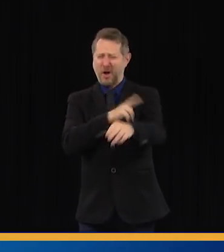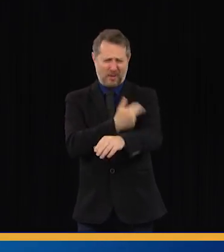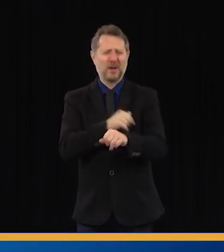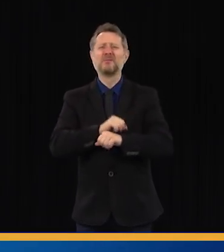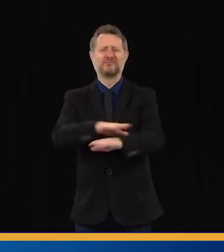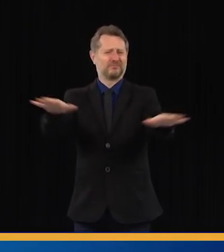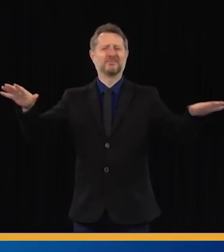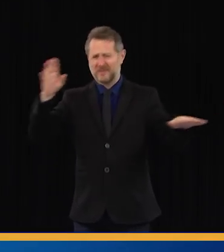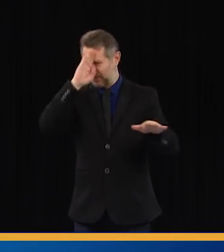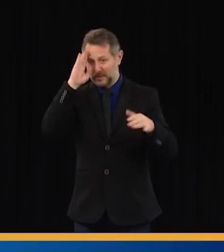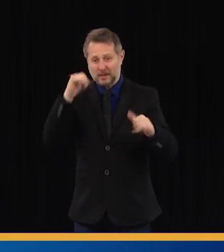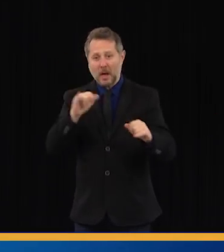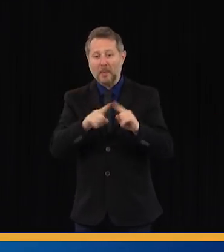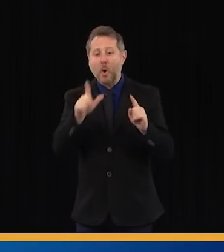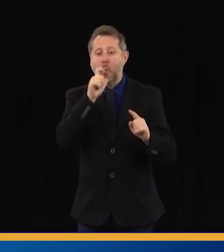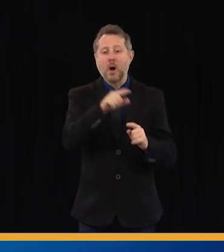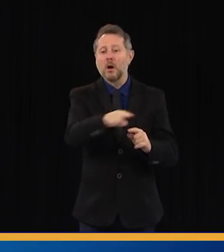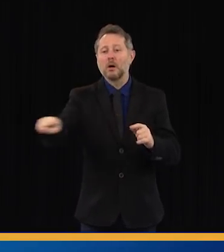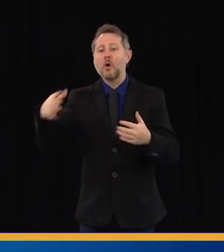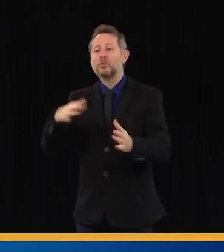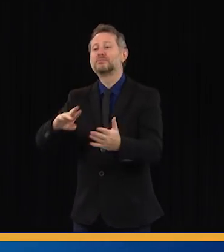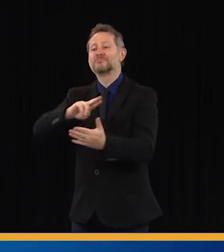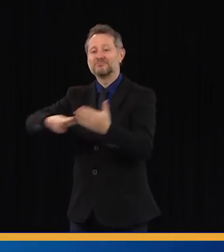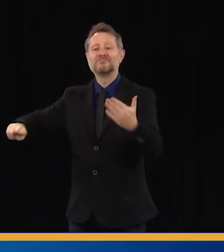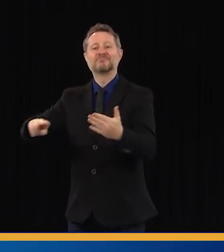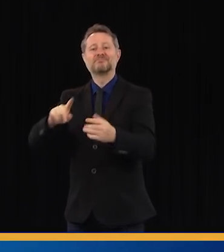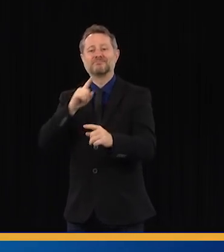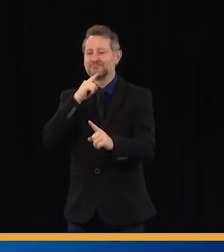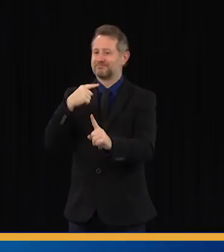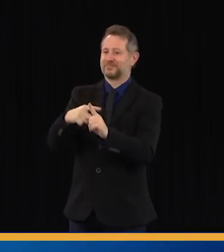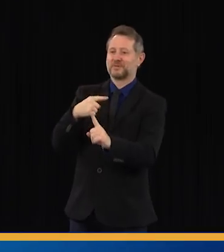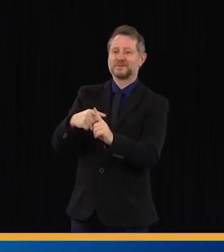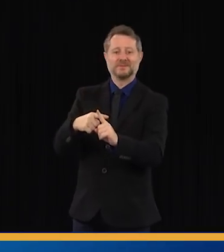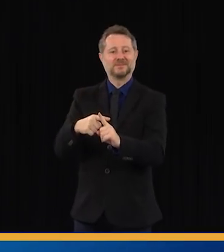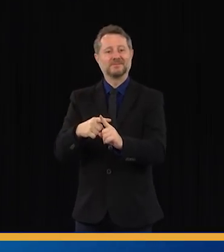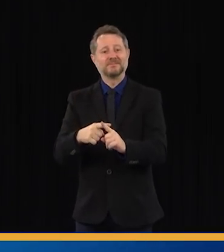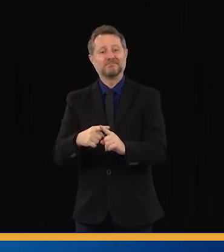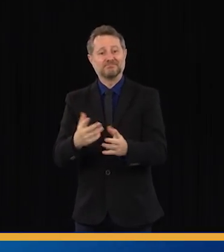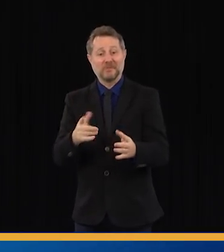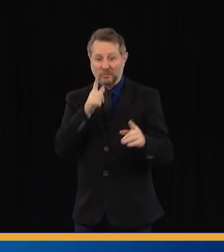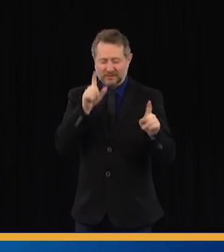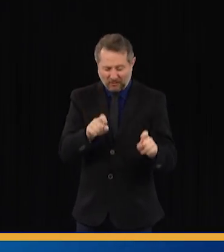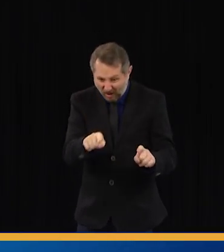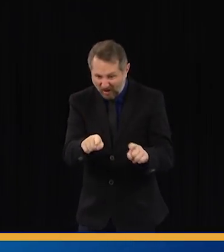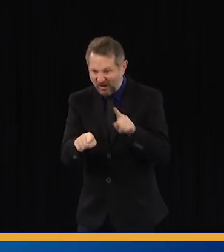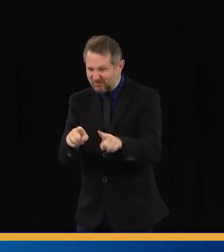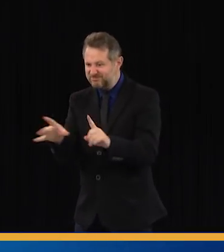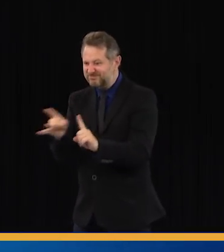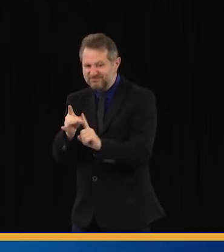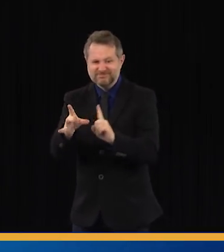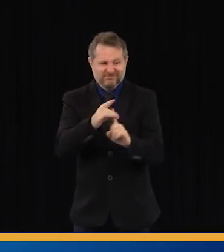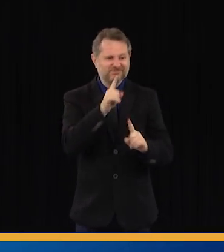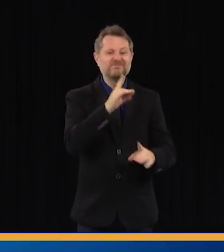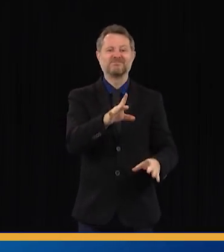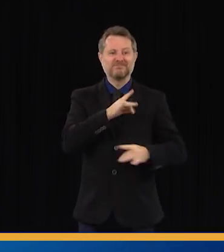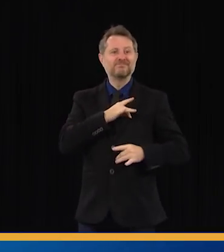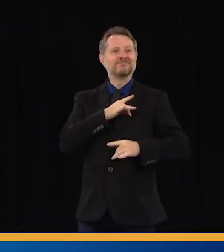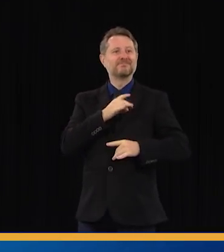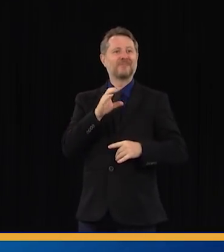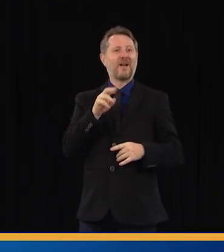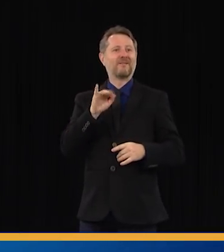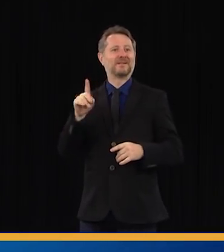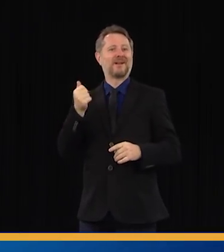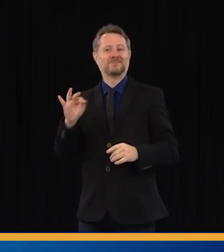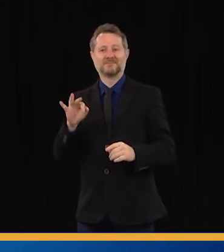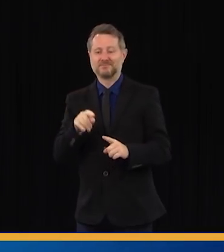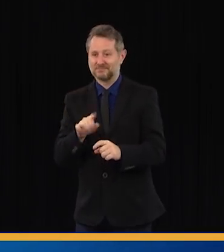initially by 2,000 people who are testing positive for COVID, but on the other side of the healthcare system, people are